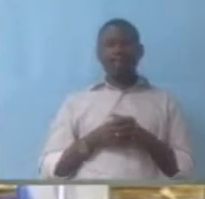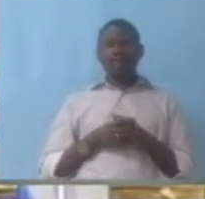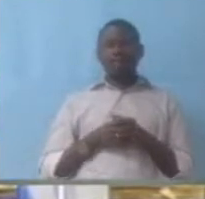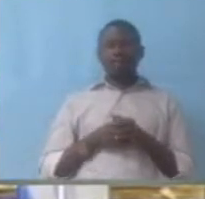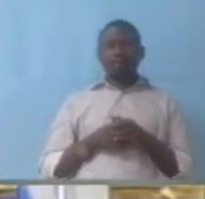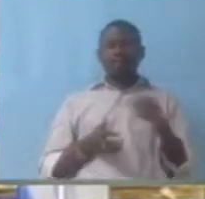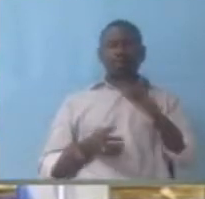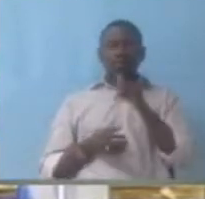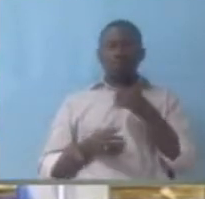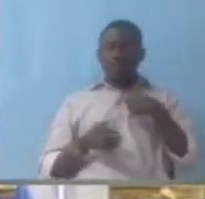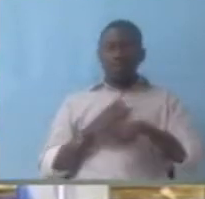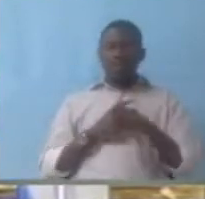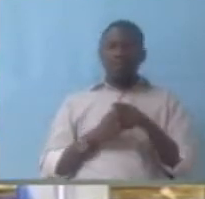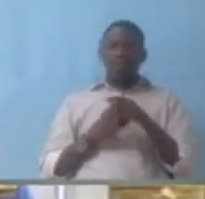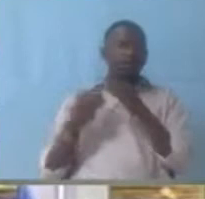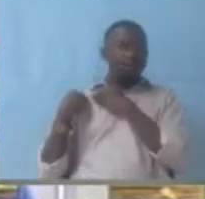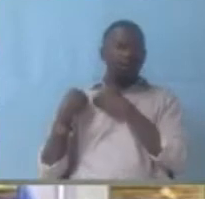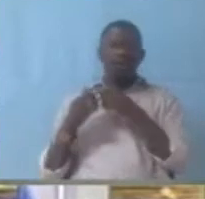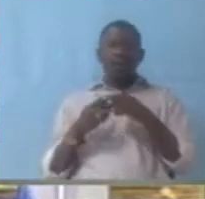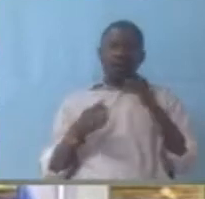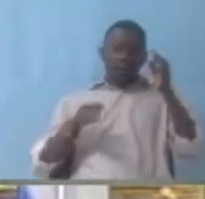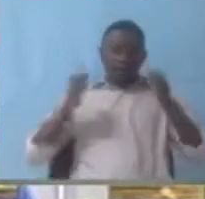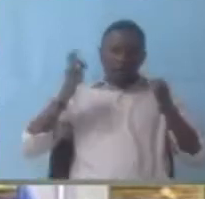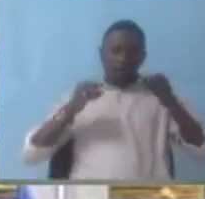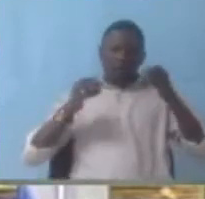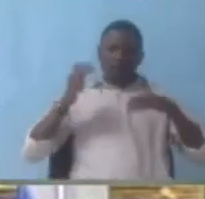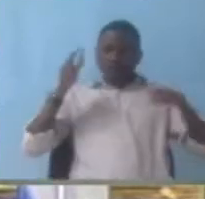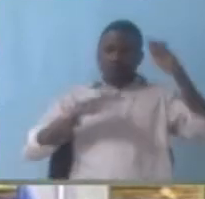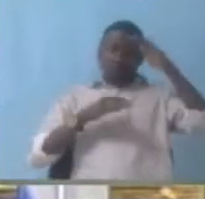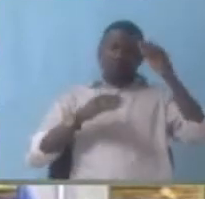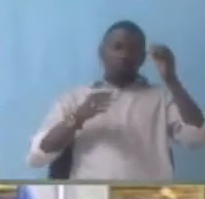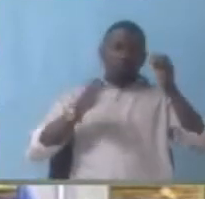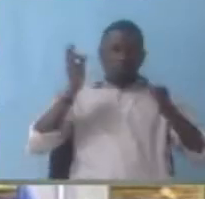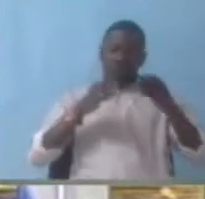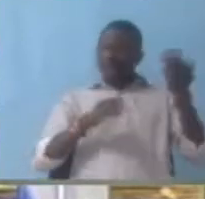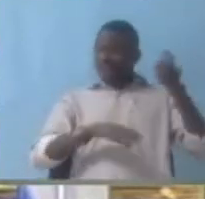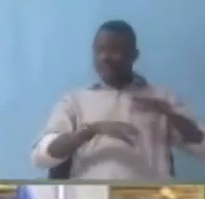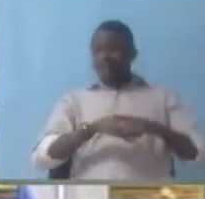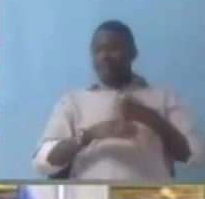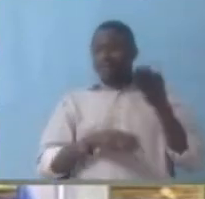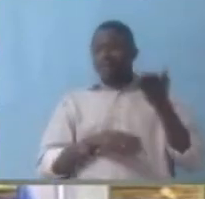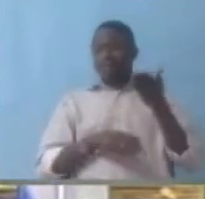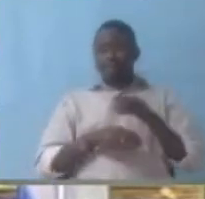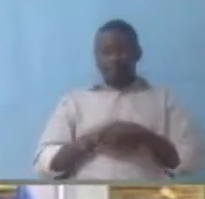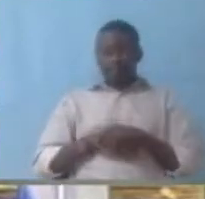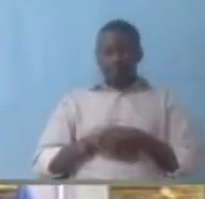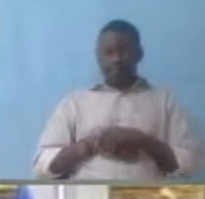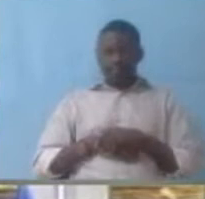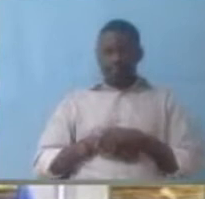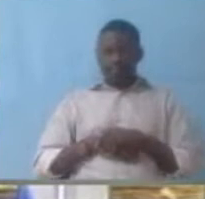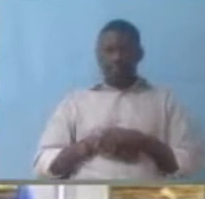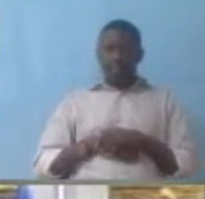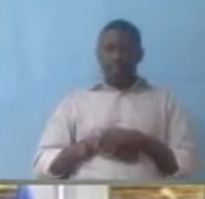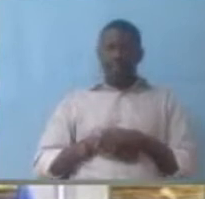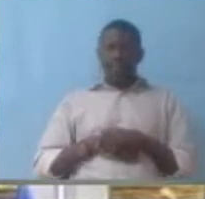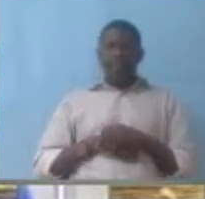which was within the sole jurisdiction of the Supreme Court at the time, or the courts, the fact